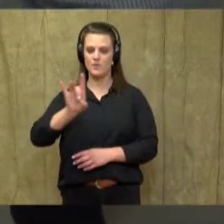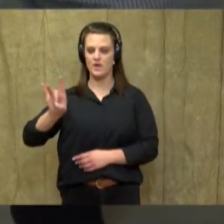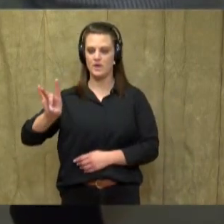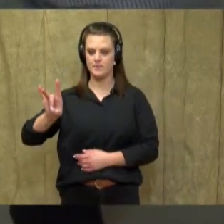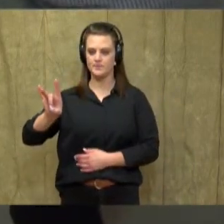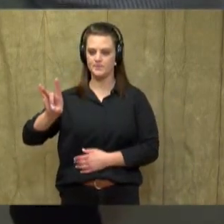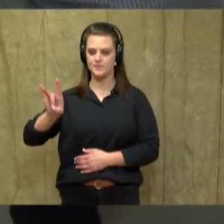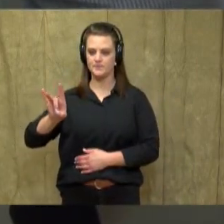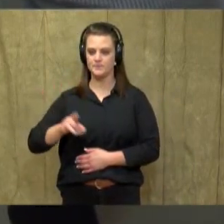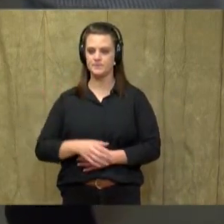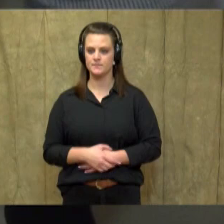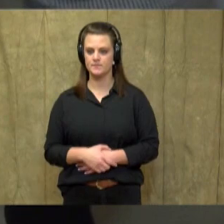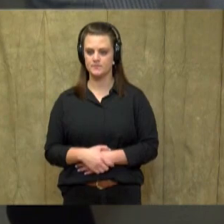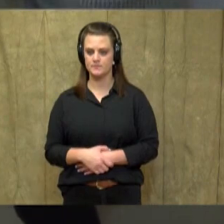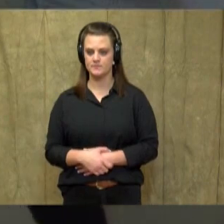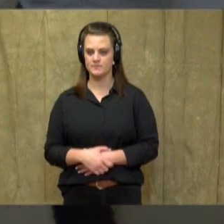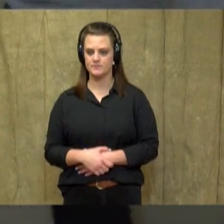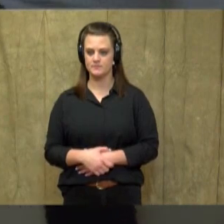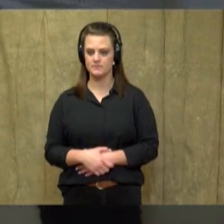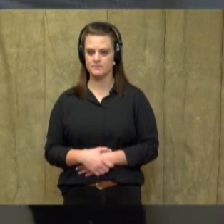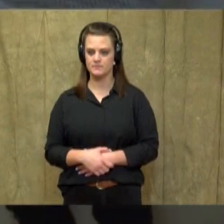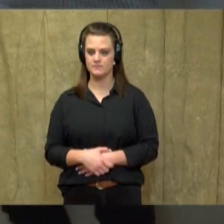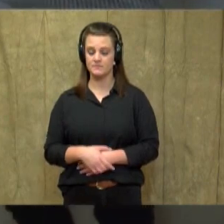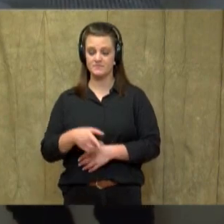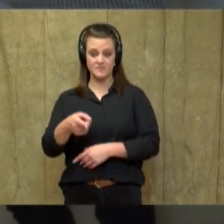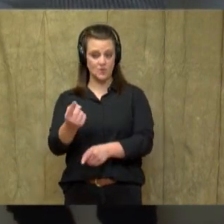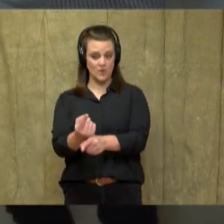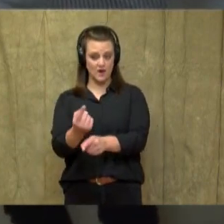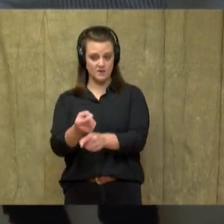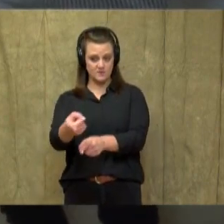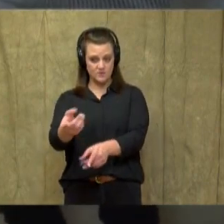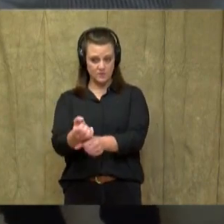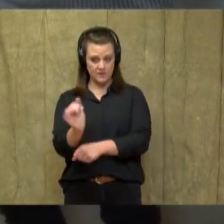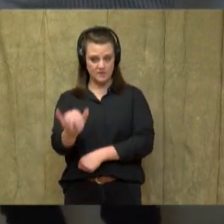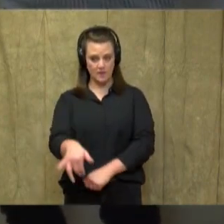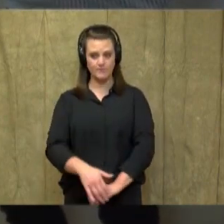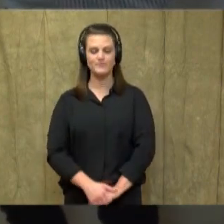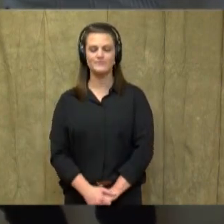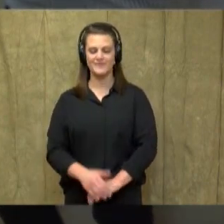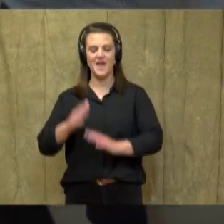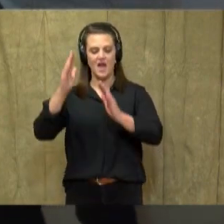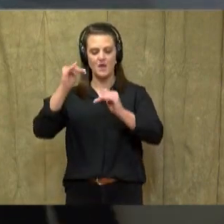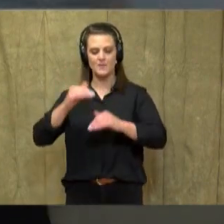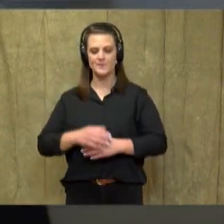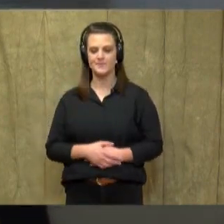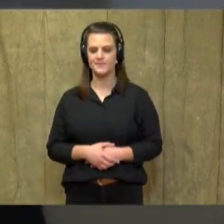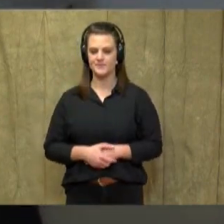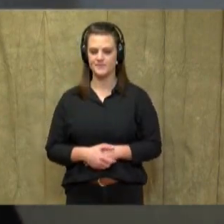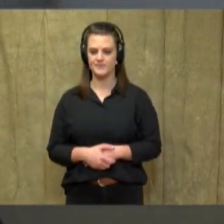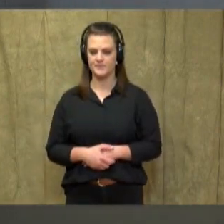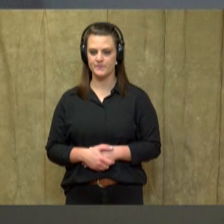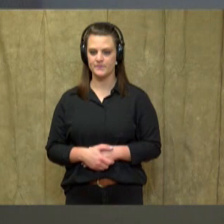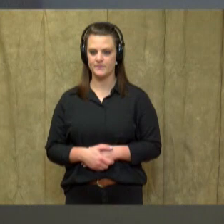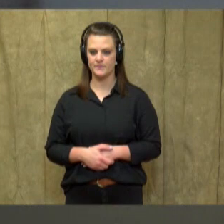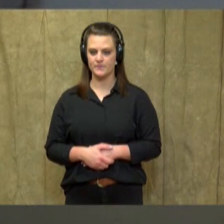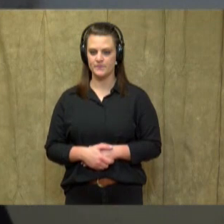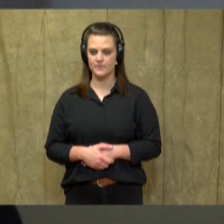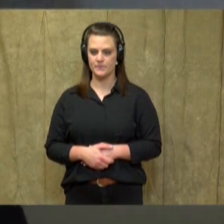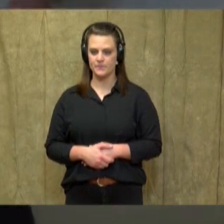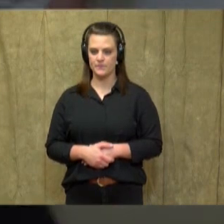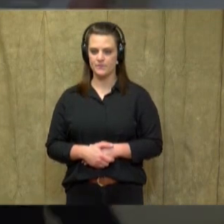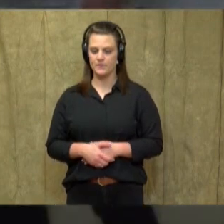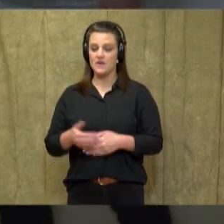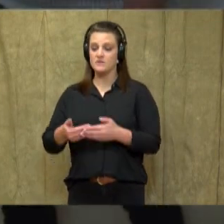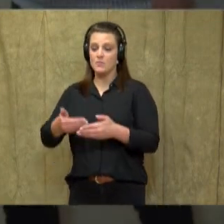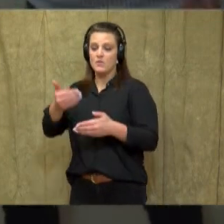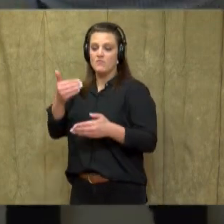2, 8. Is that what you got for your exit ticket? I hope so. All right, so before